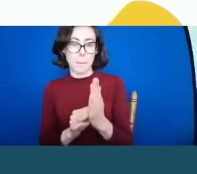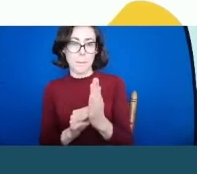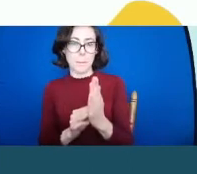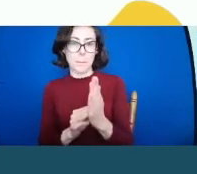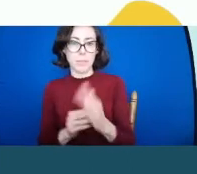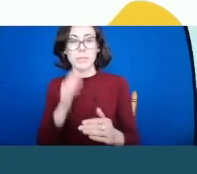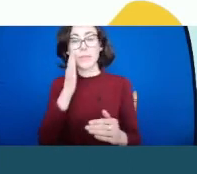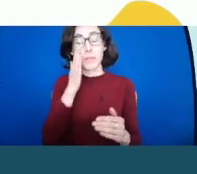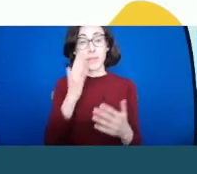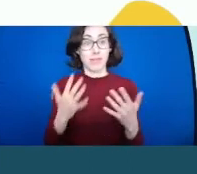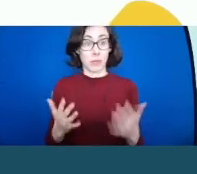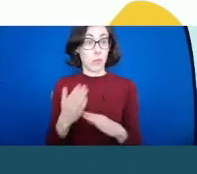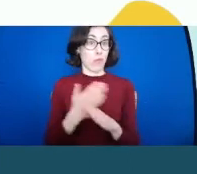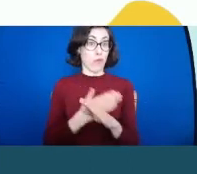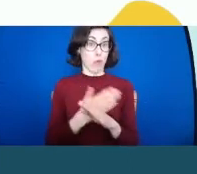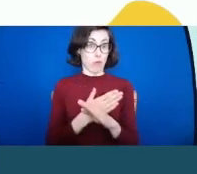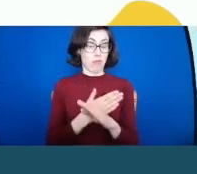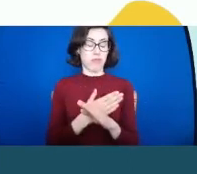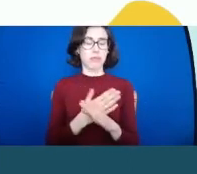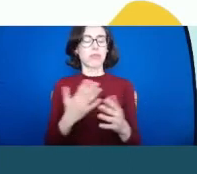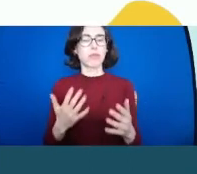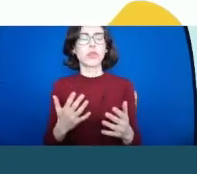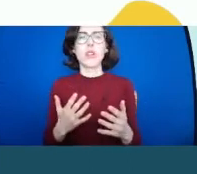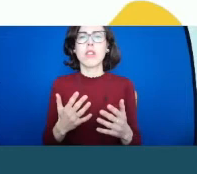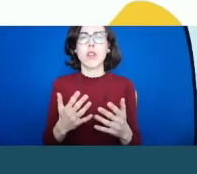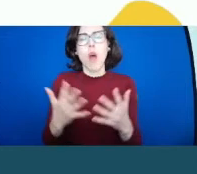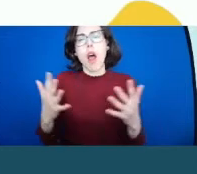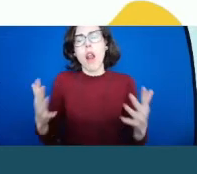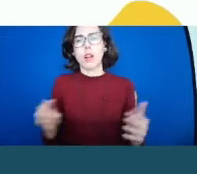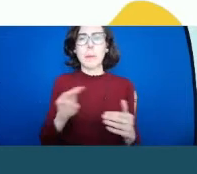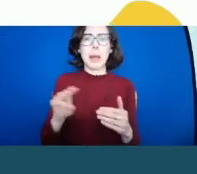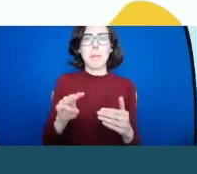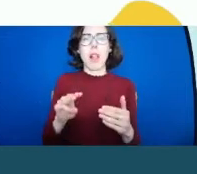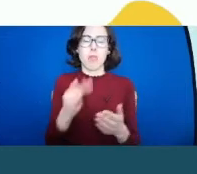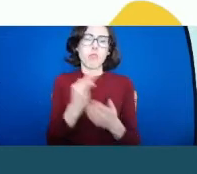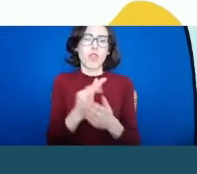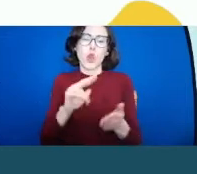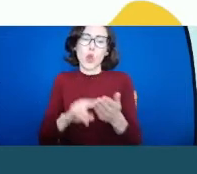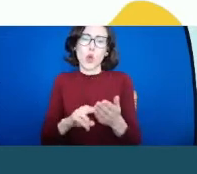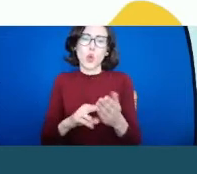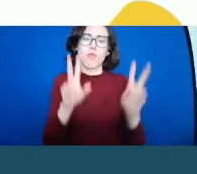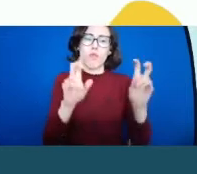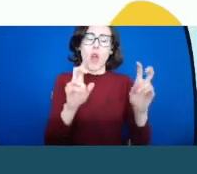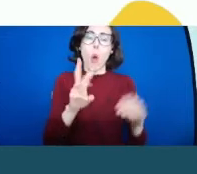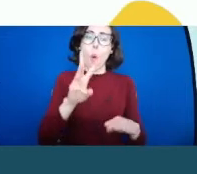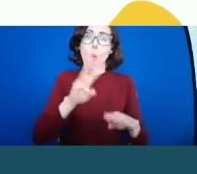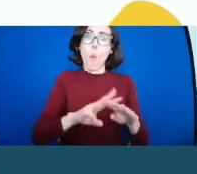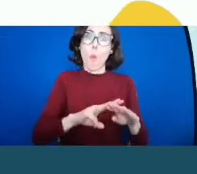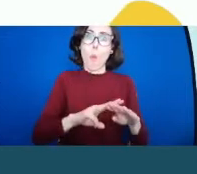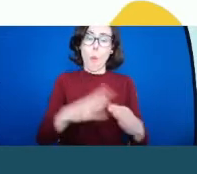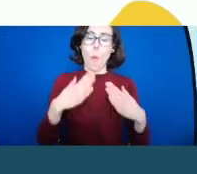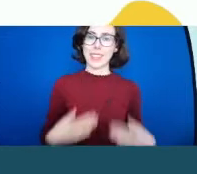Now, before we begin, many people often use the terms health and wellness